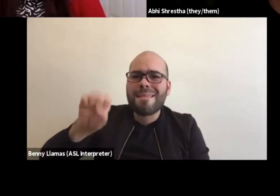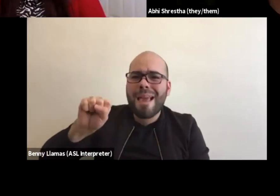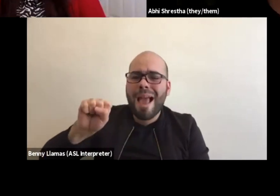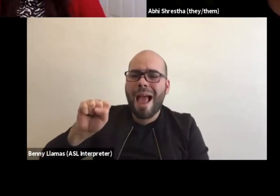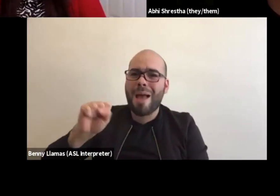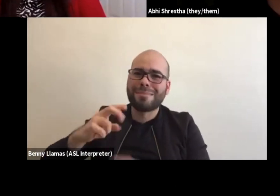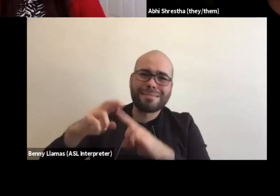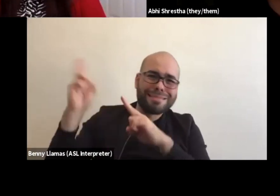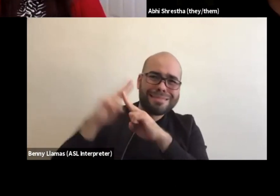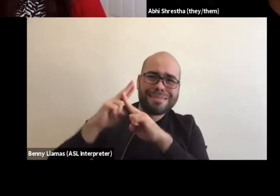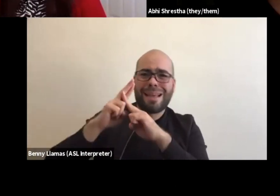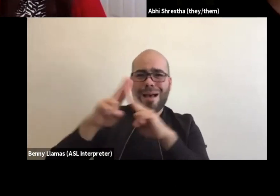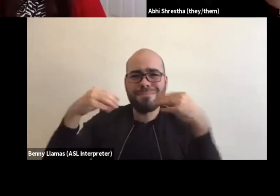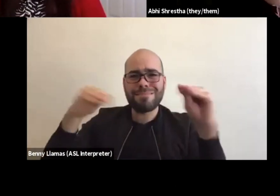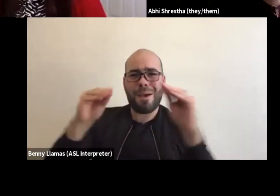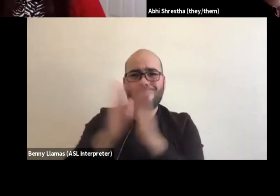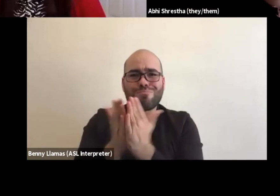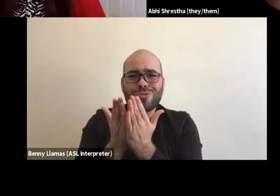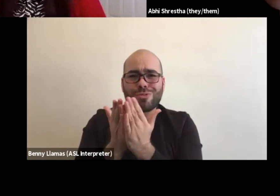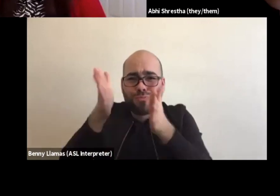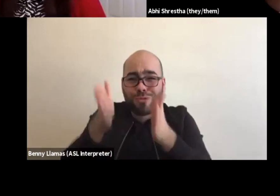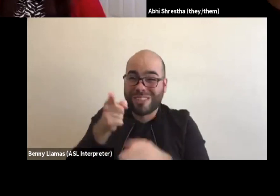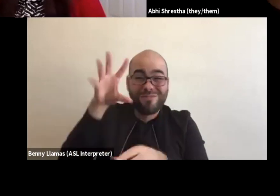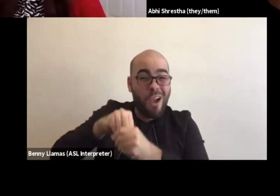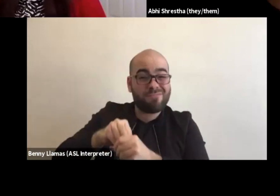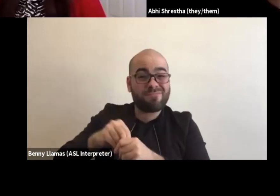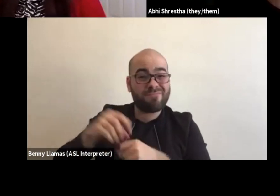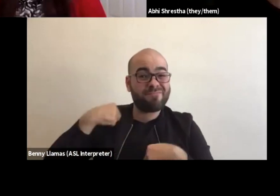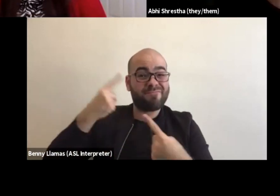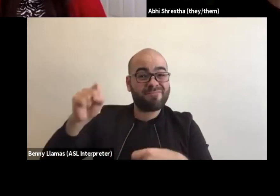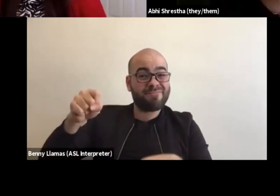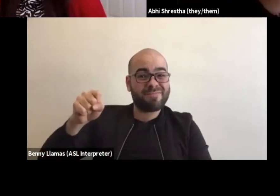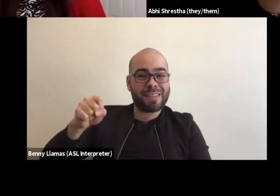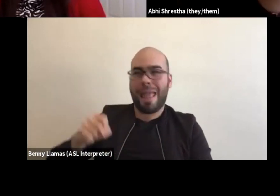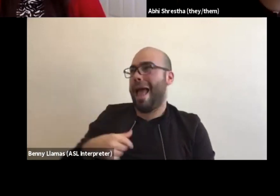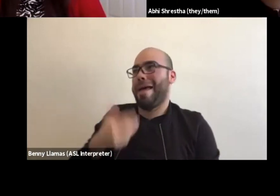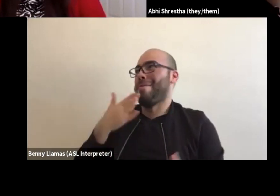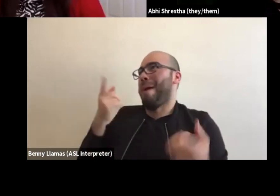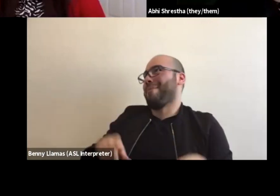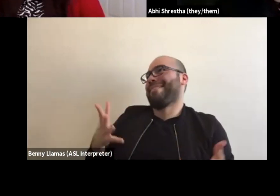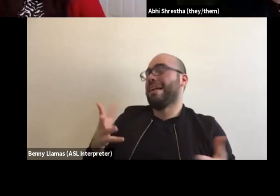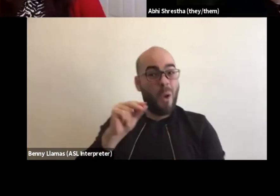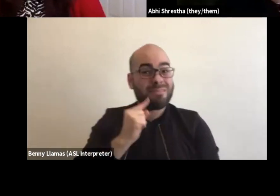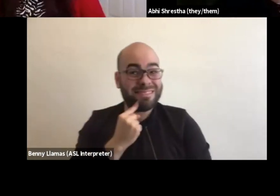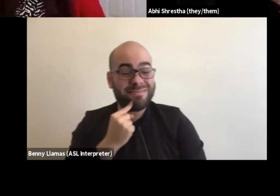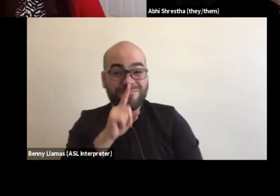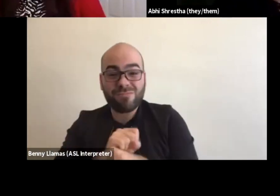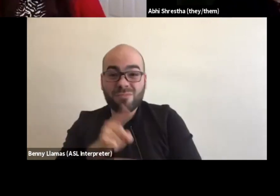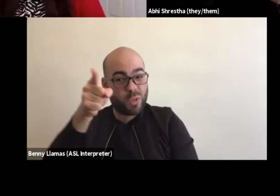on it right now, I believe. I don't know what happened, honestly. Listen. And